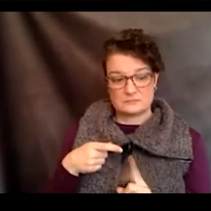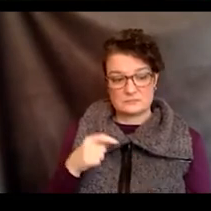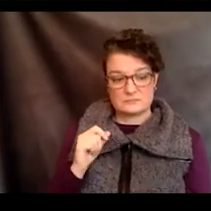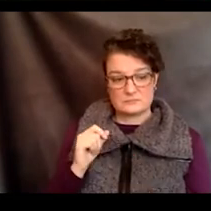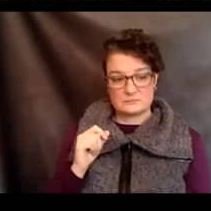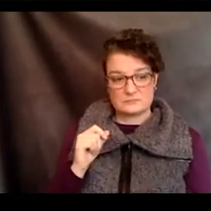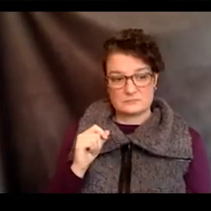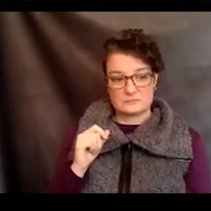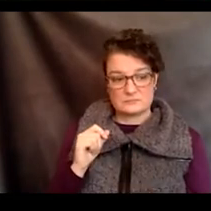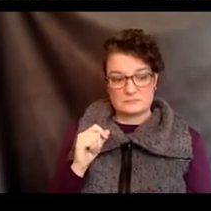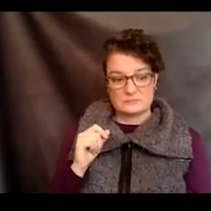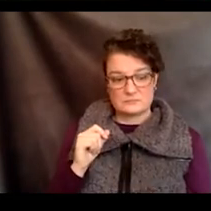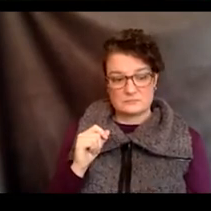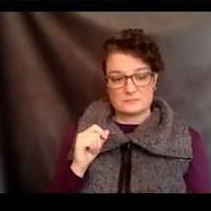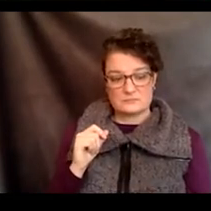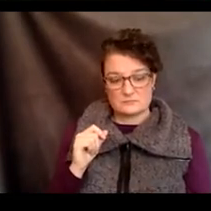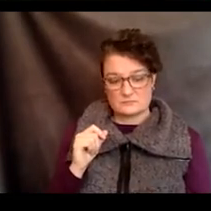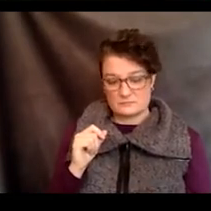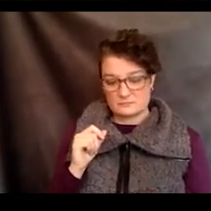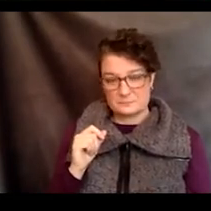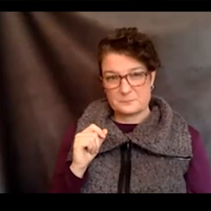it's a little bit like,